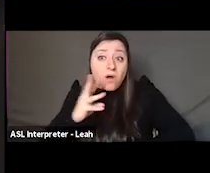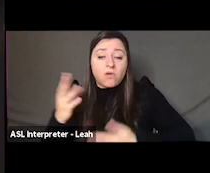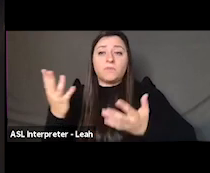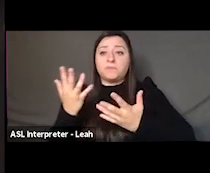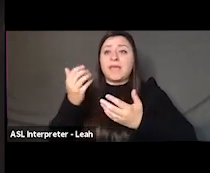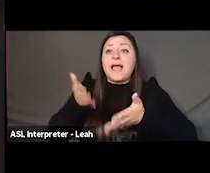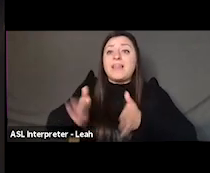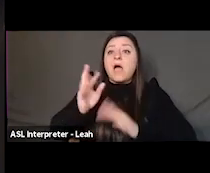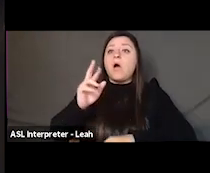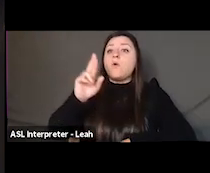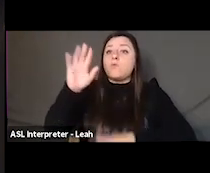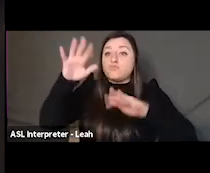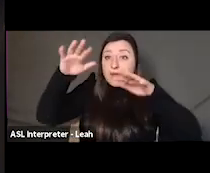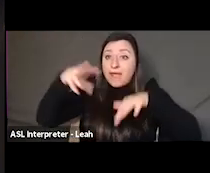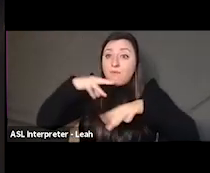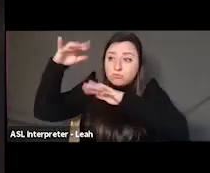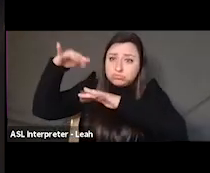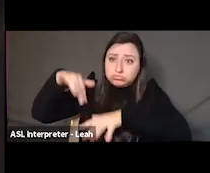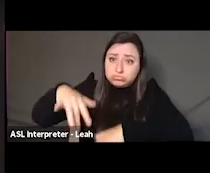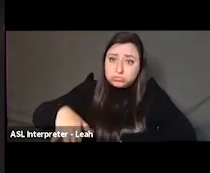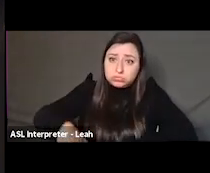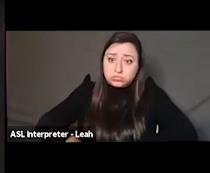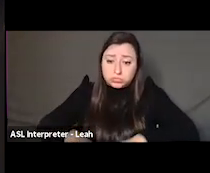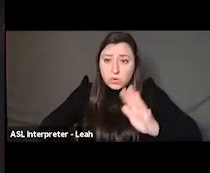ground and recharge the underground aquifers